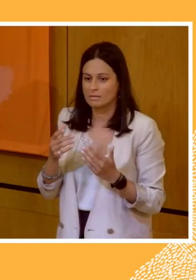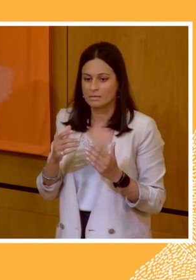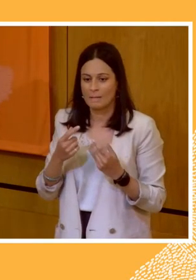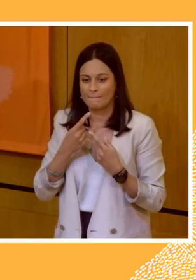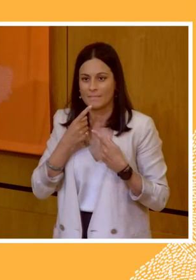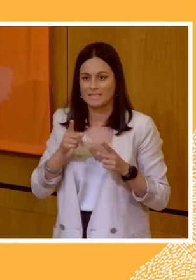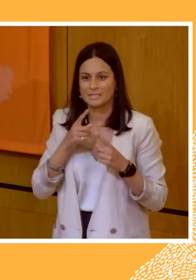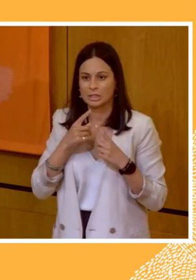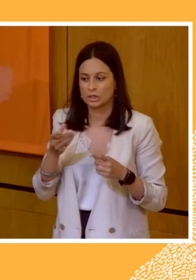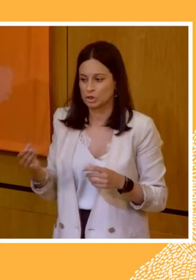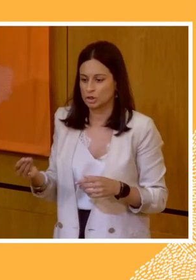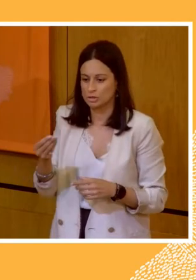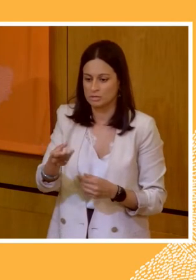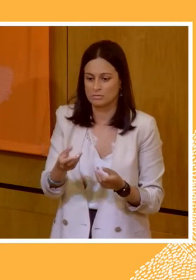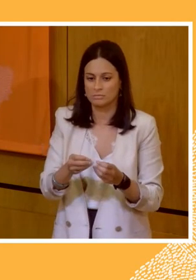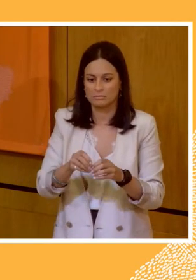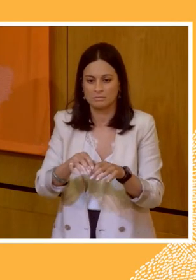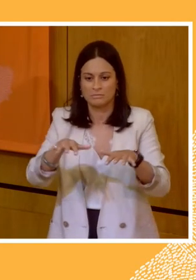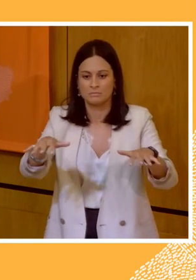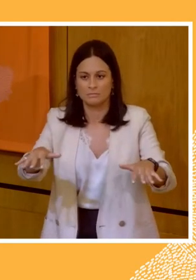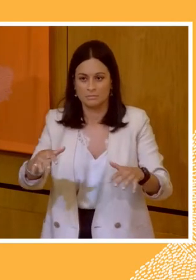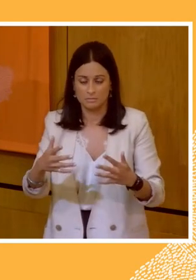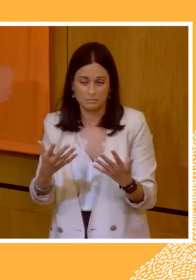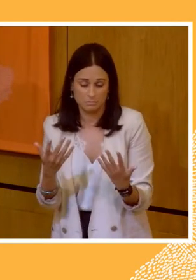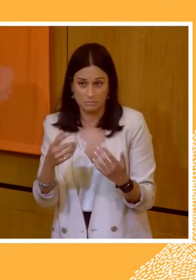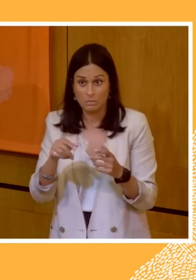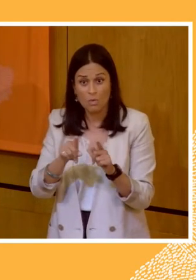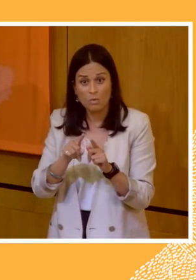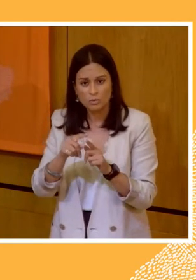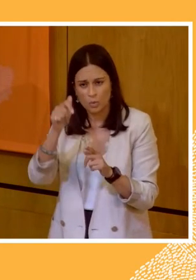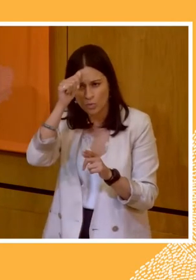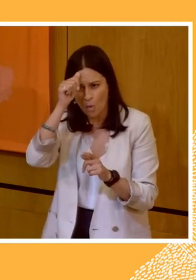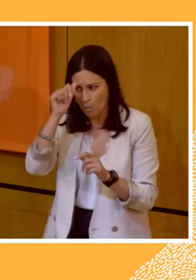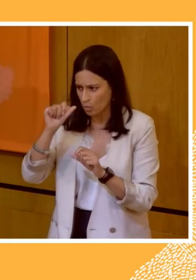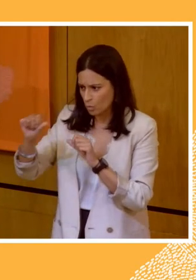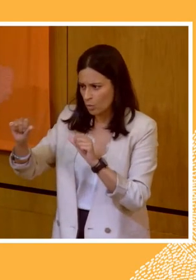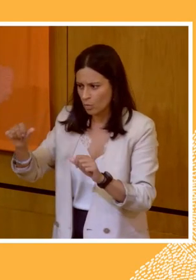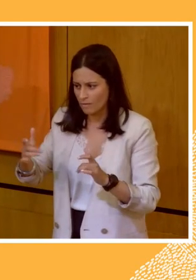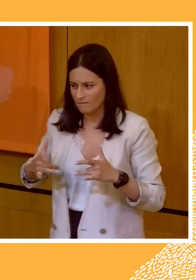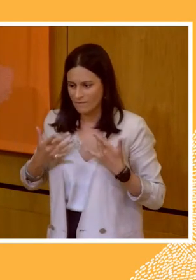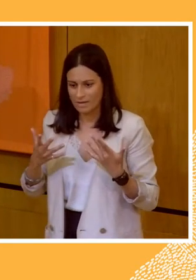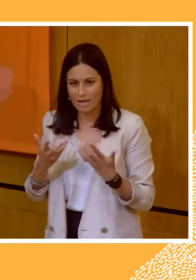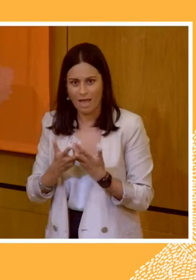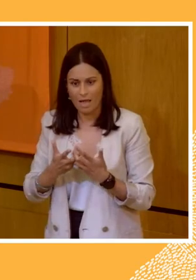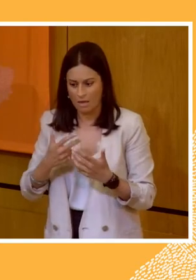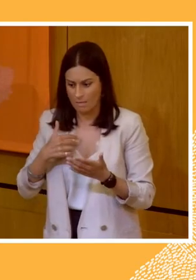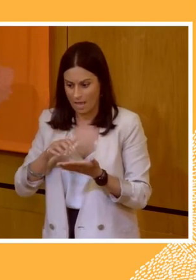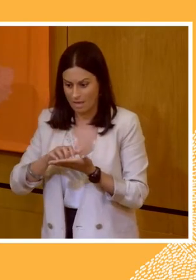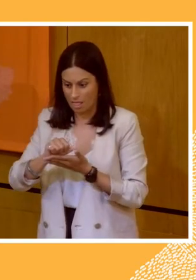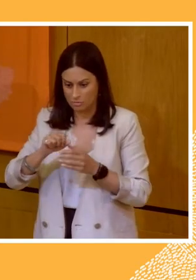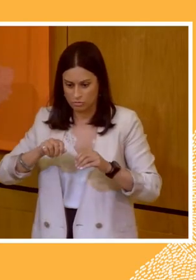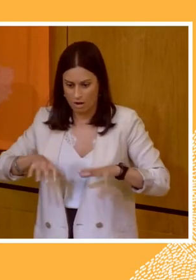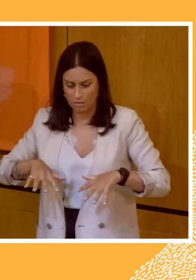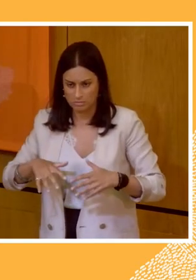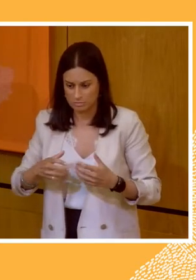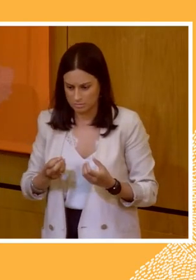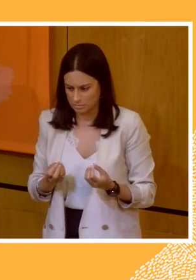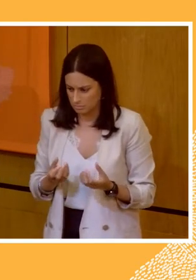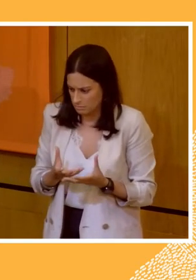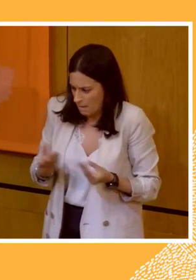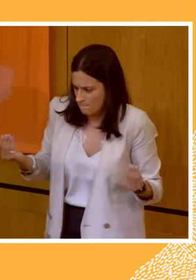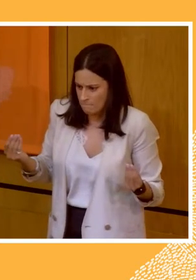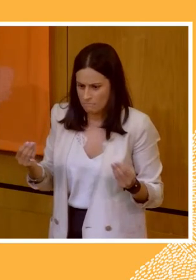sending a message to people, and also knowing how people are feeling about their cultures. And